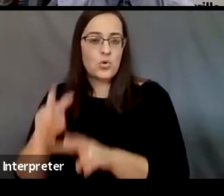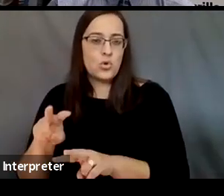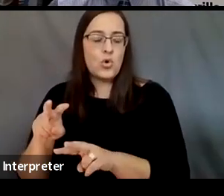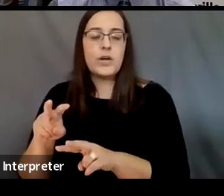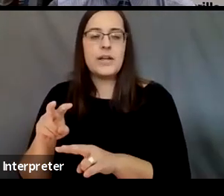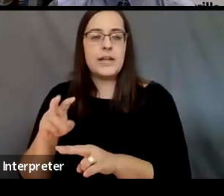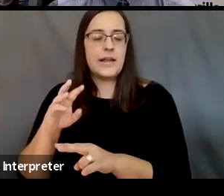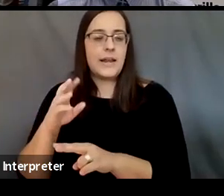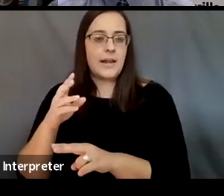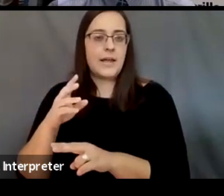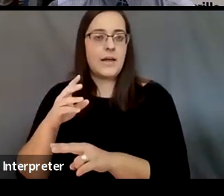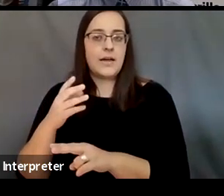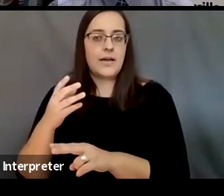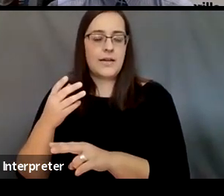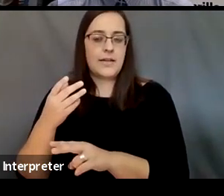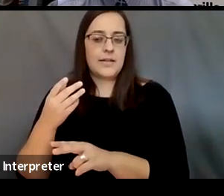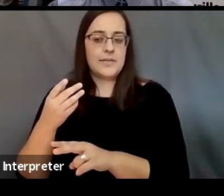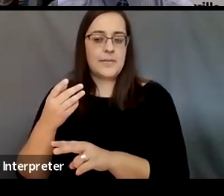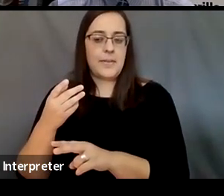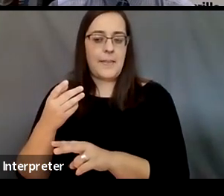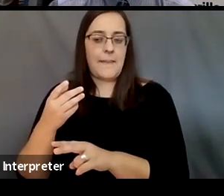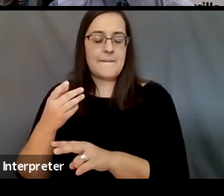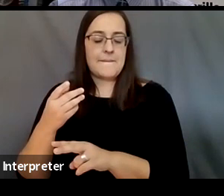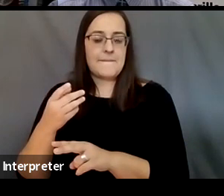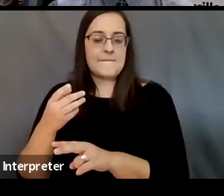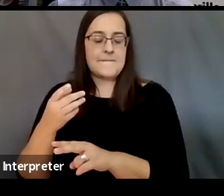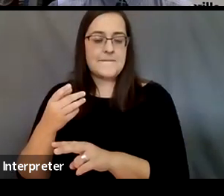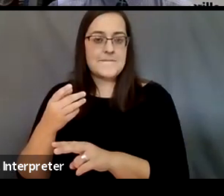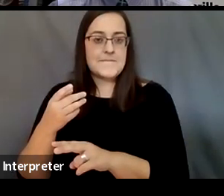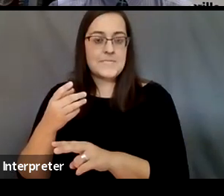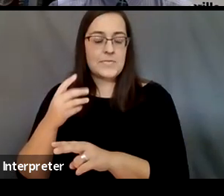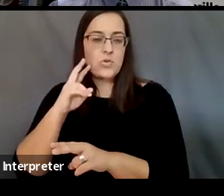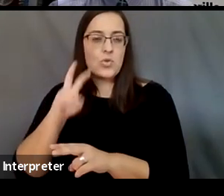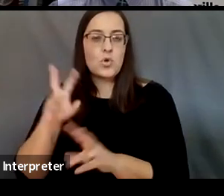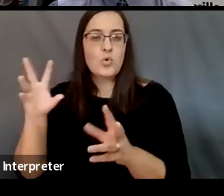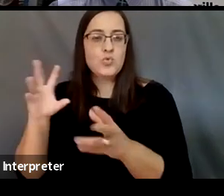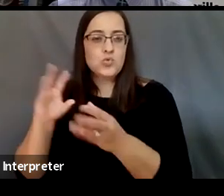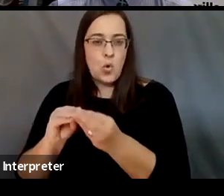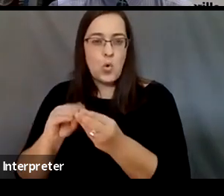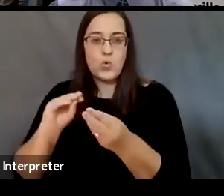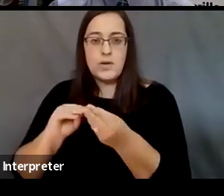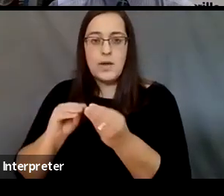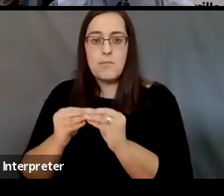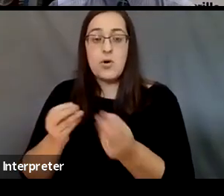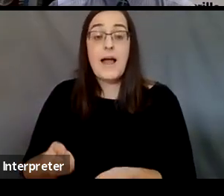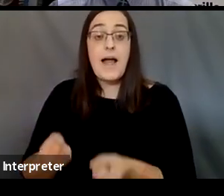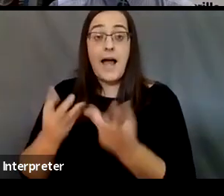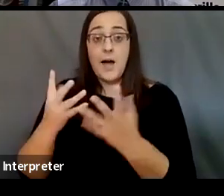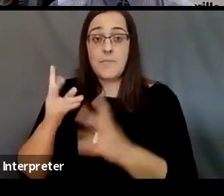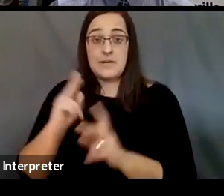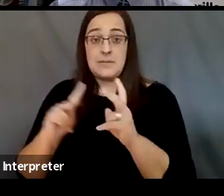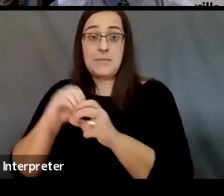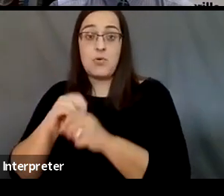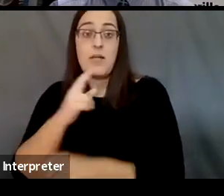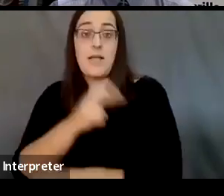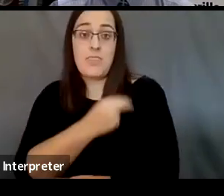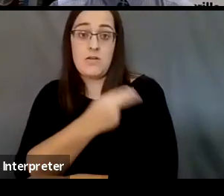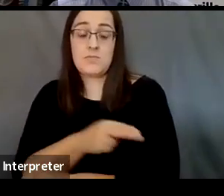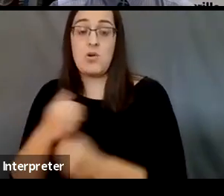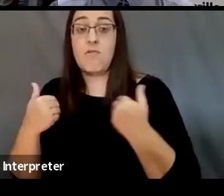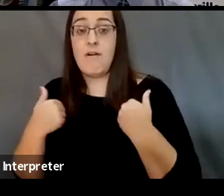the question about, they're looking at the total number of hospitalized COVID patients out of